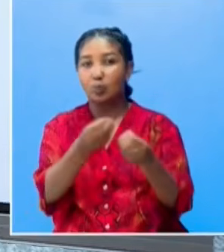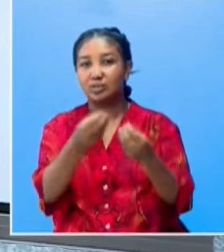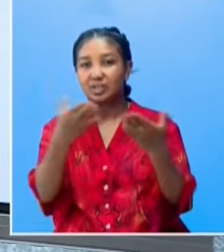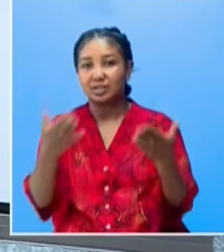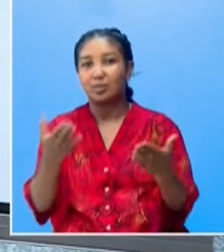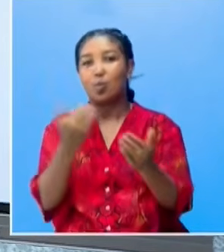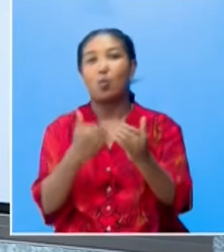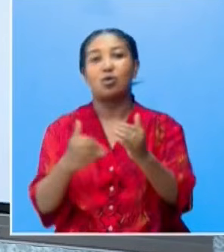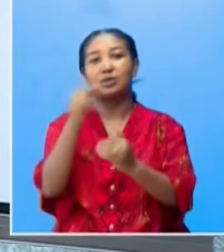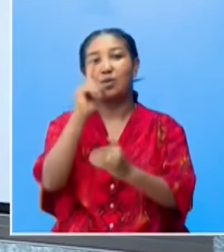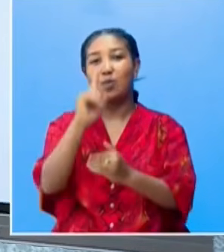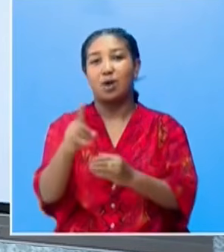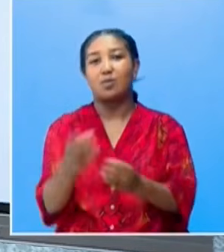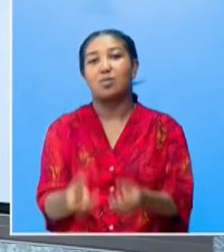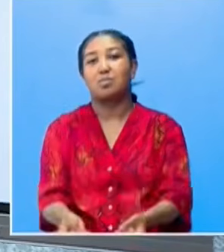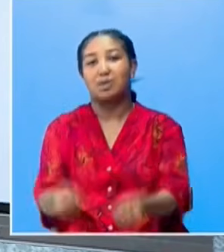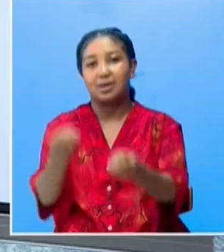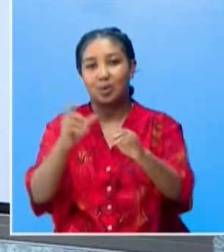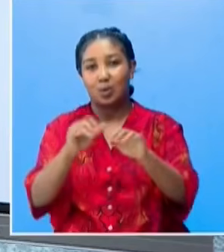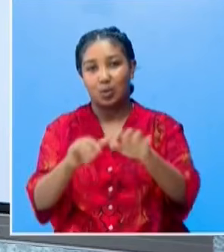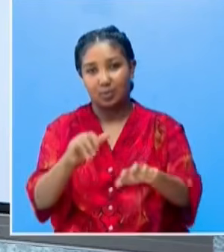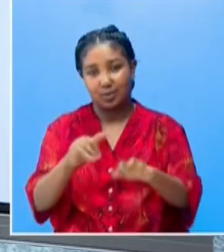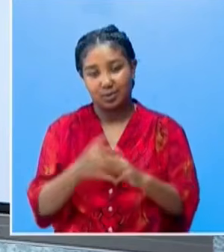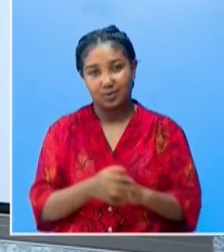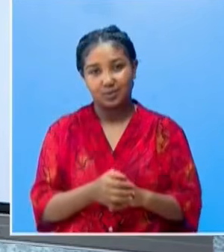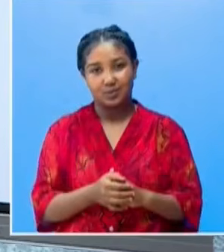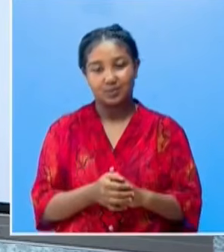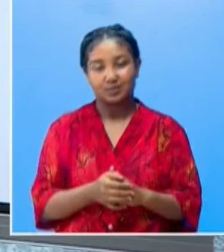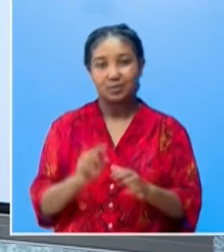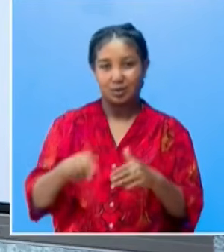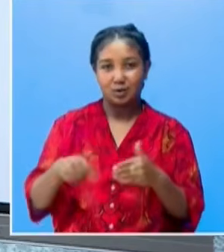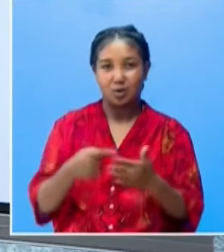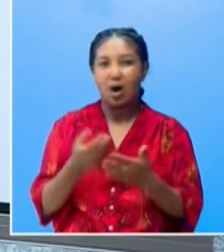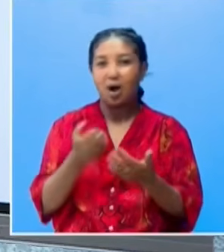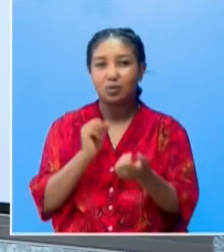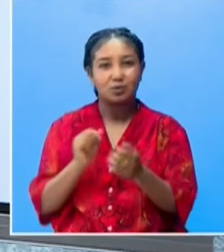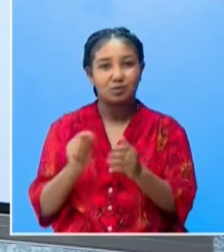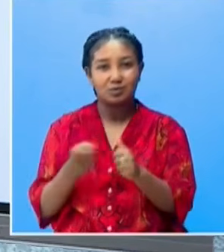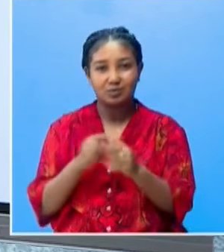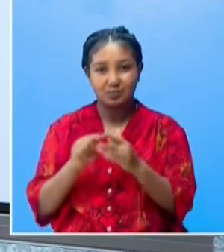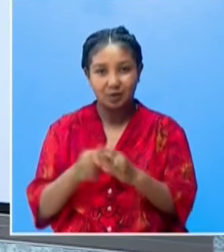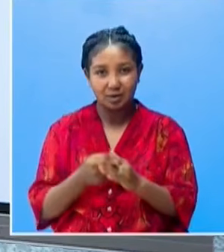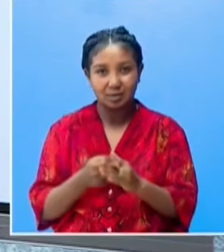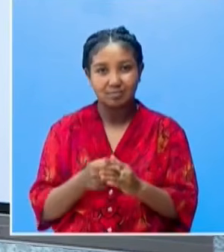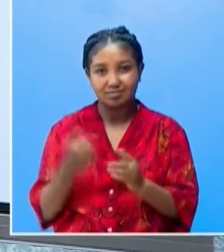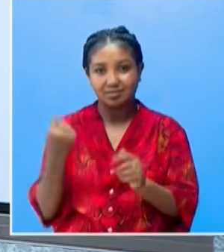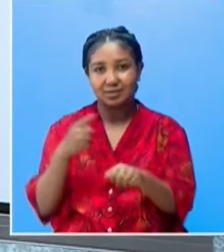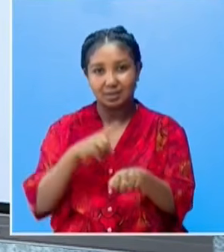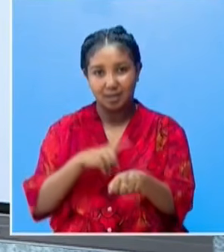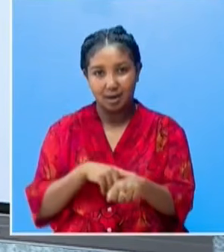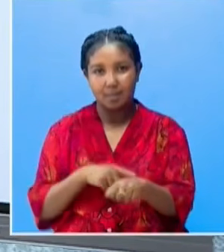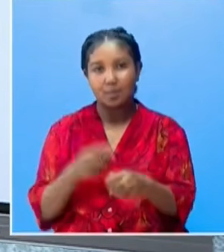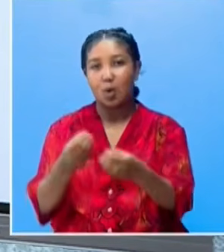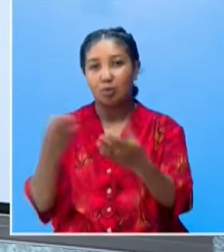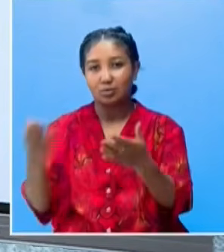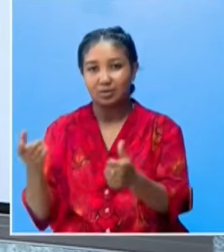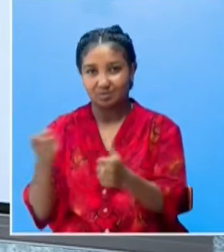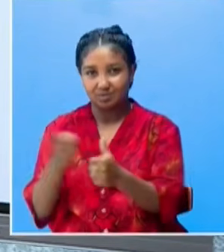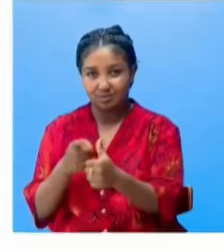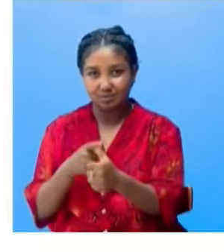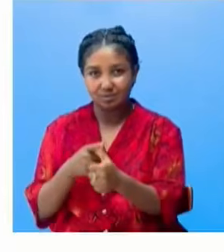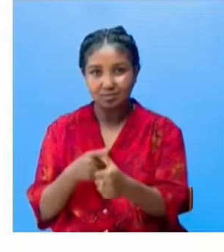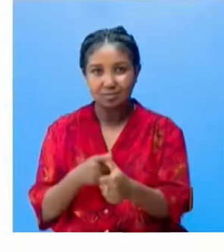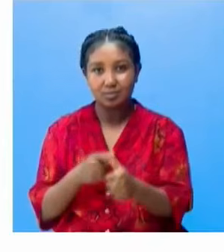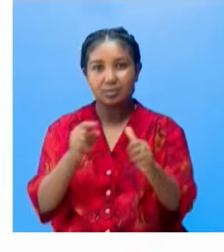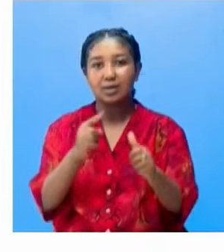more than one computer, all right? Okay, so how do I start? As usual, with the object.